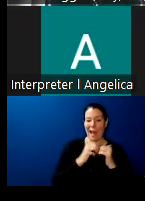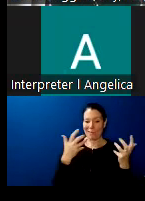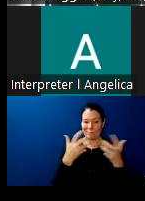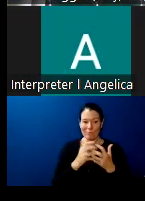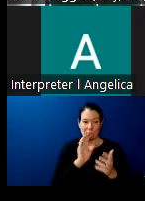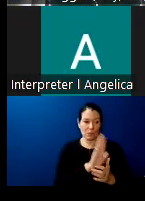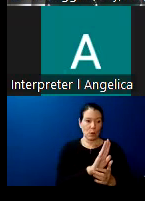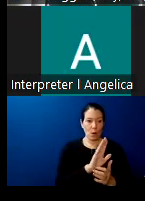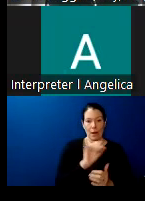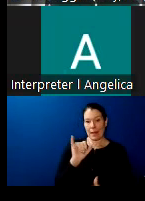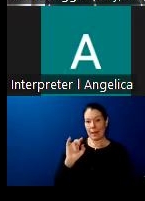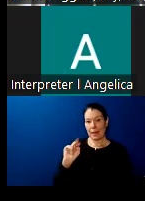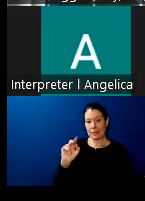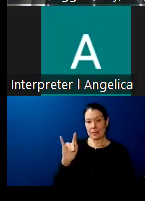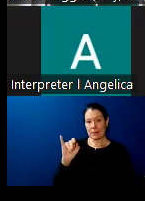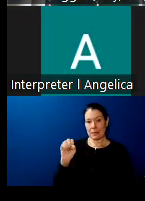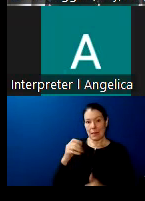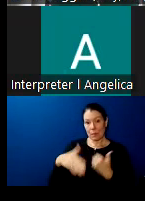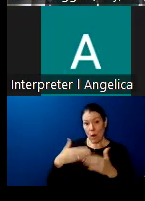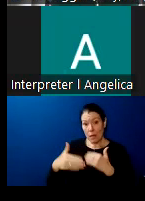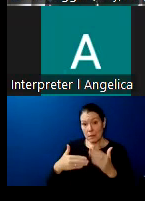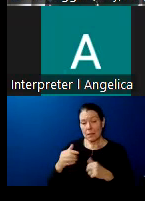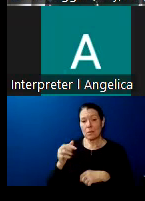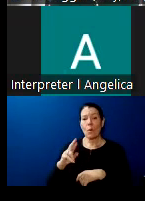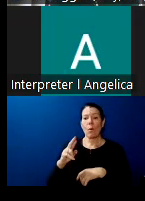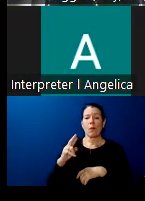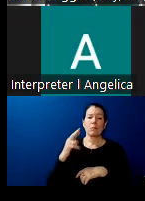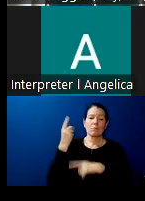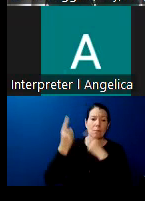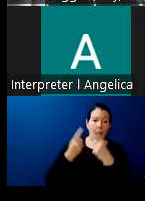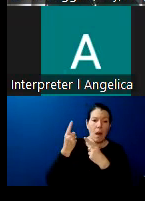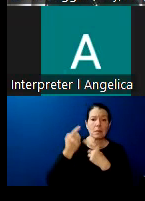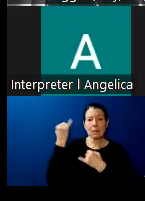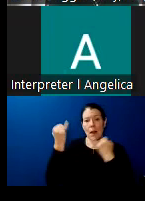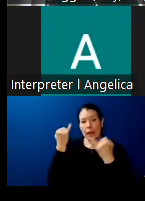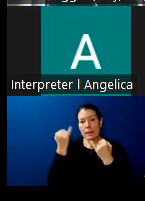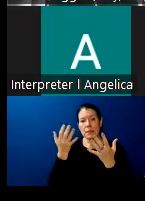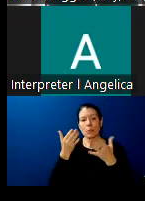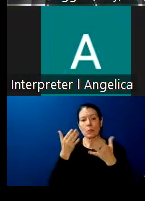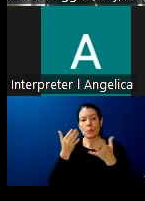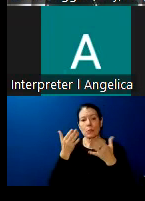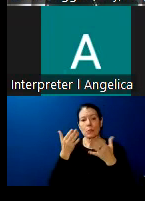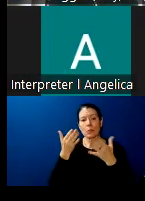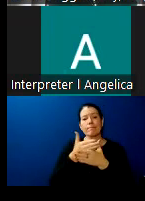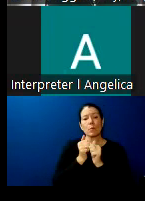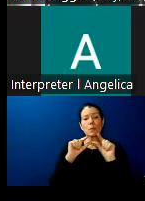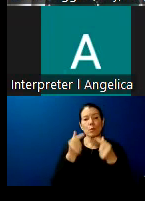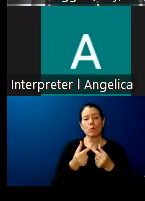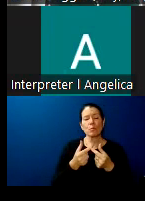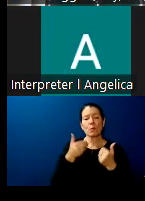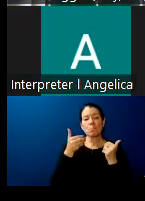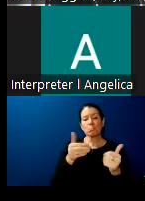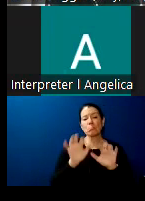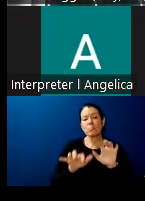intake process, or just any thoughts or ideas you wanted to share with the group. So please feel free to post things in the